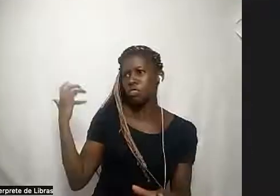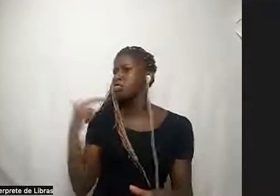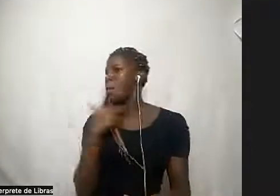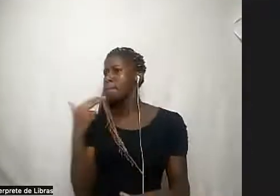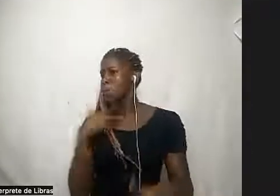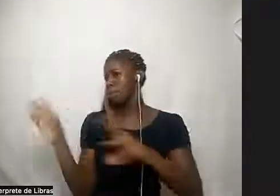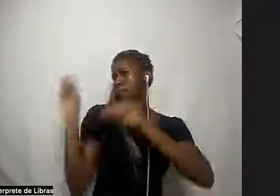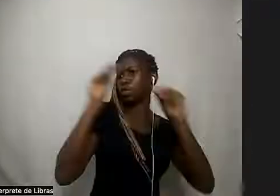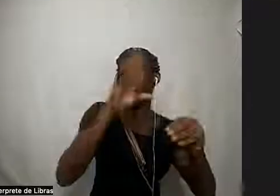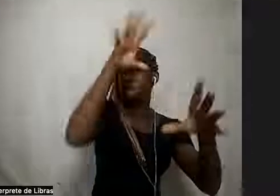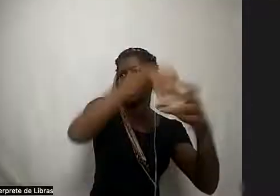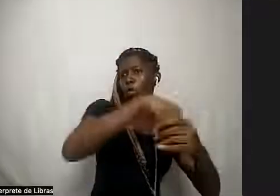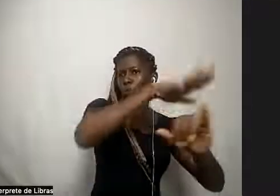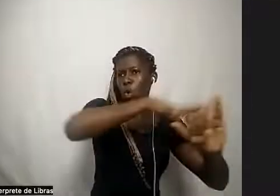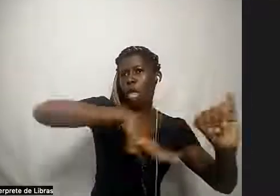resources and